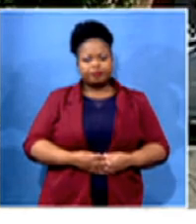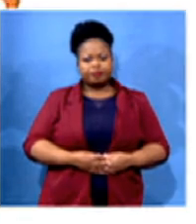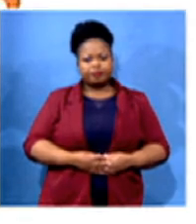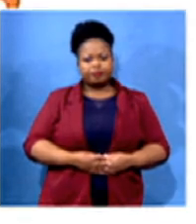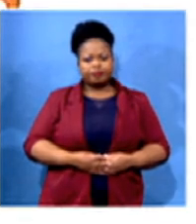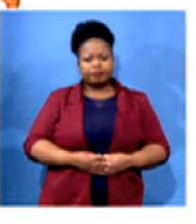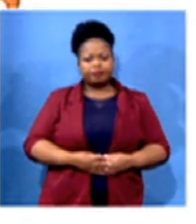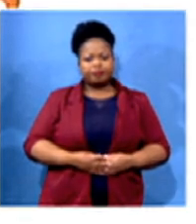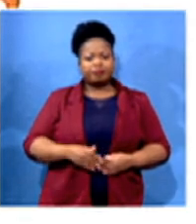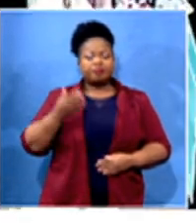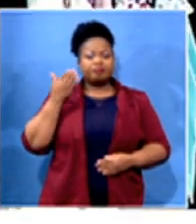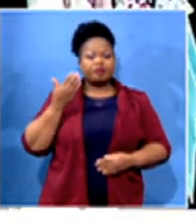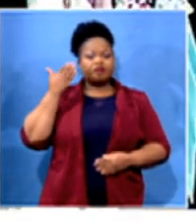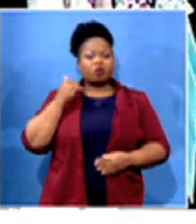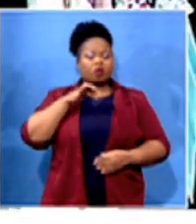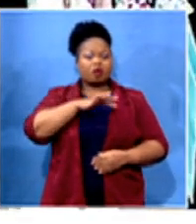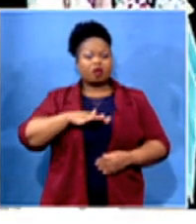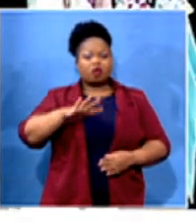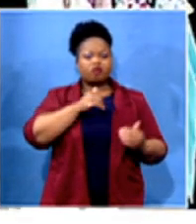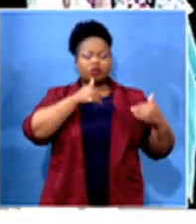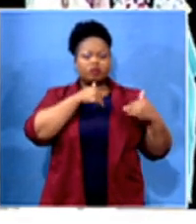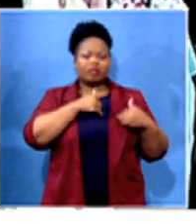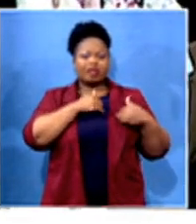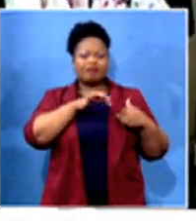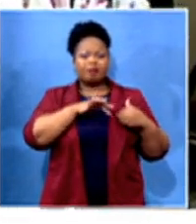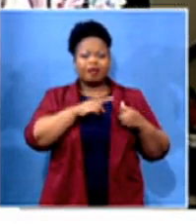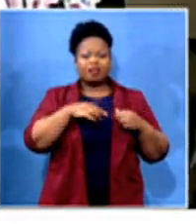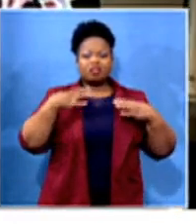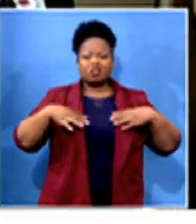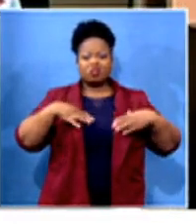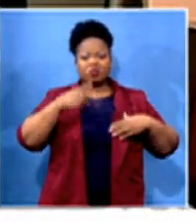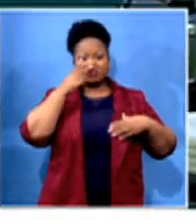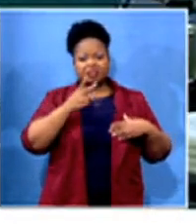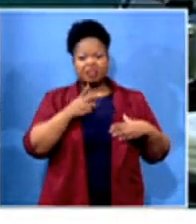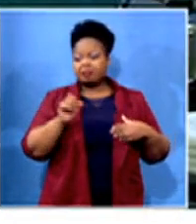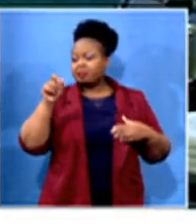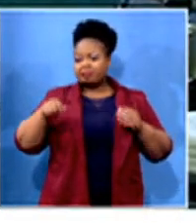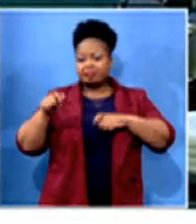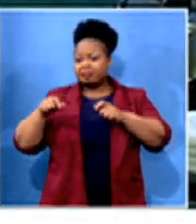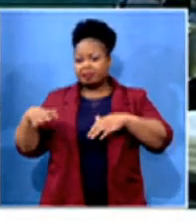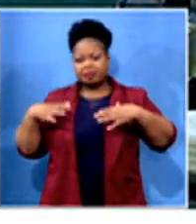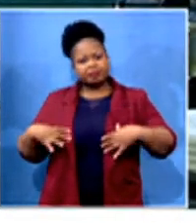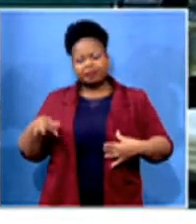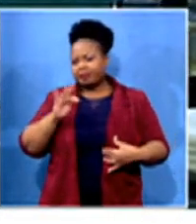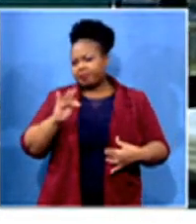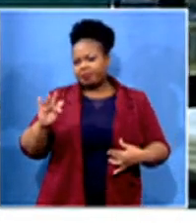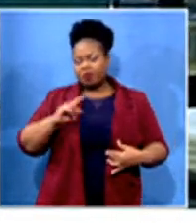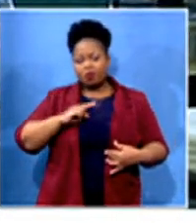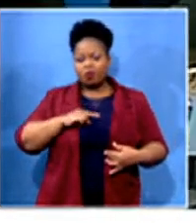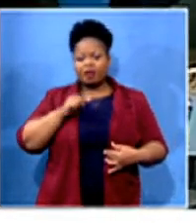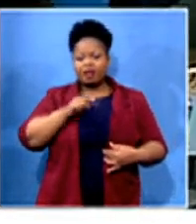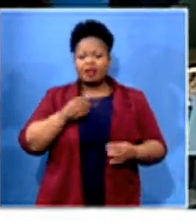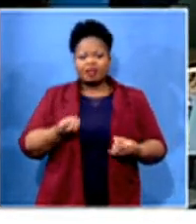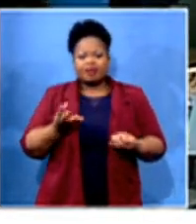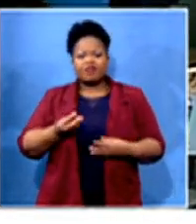Once a safe haven for the homeless, now the clothes hanging here have nobody to wear it. The facility not only offered a